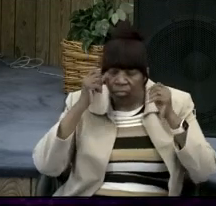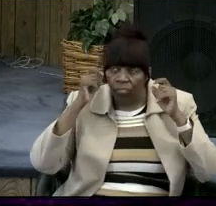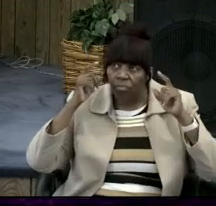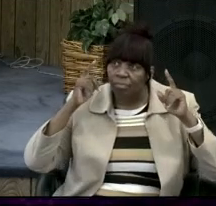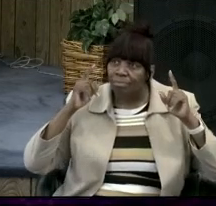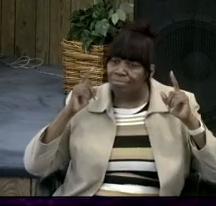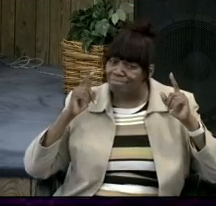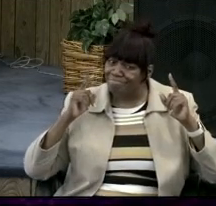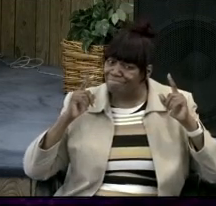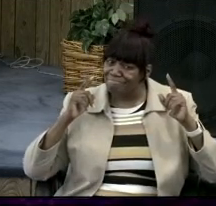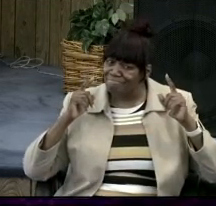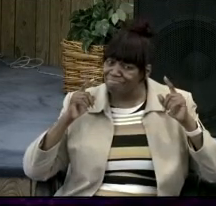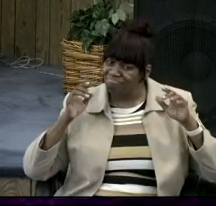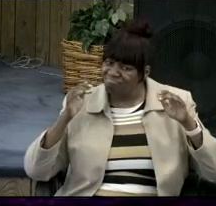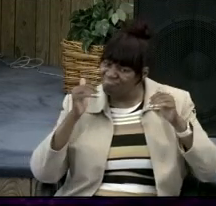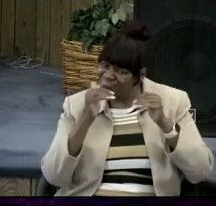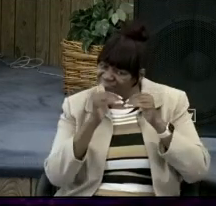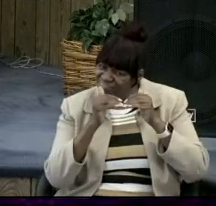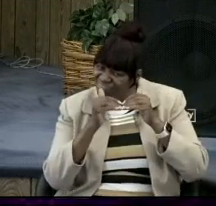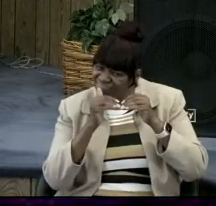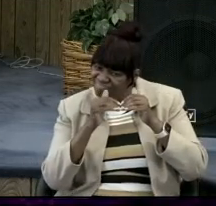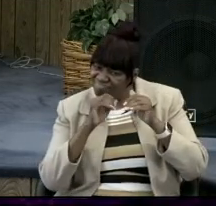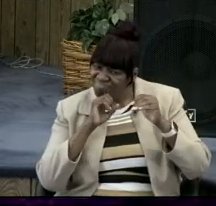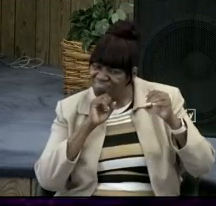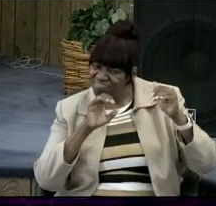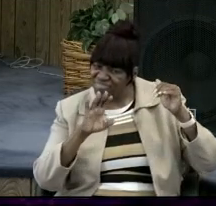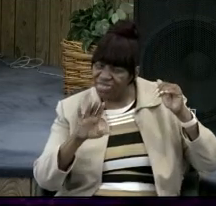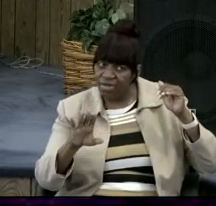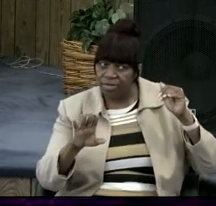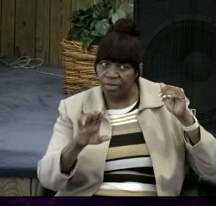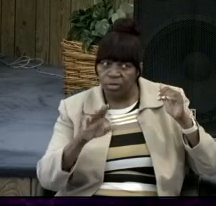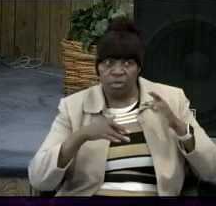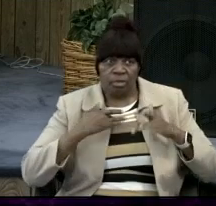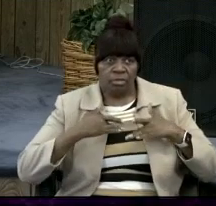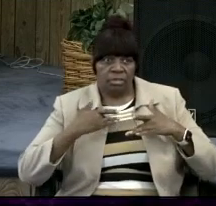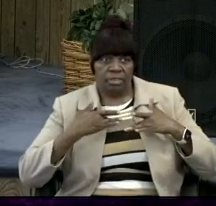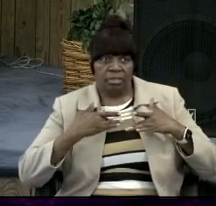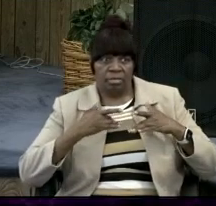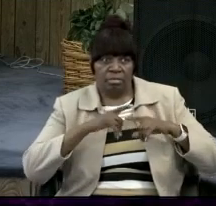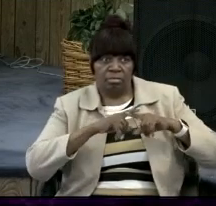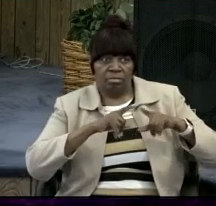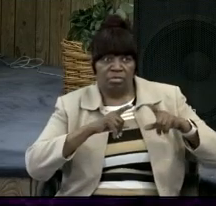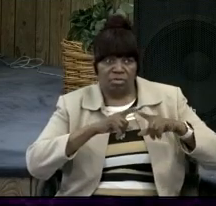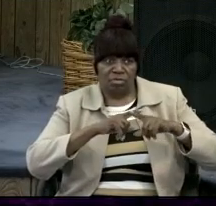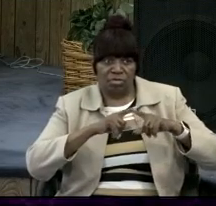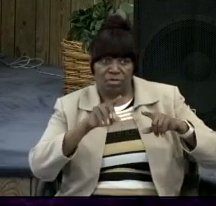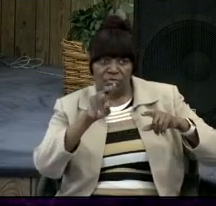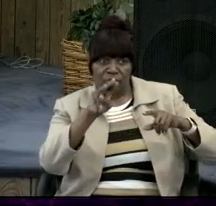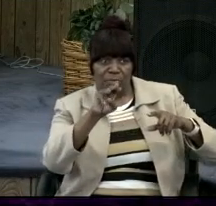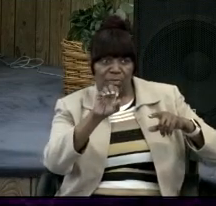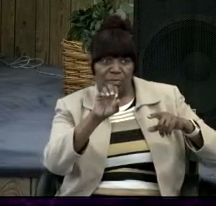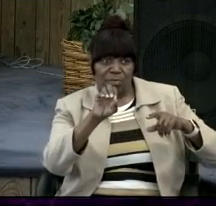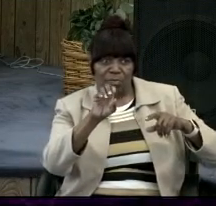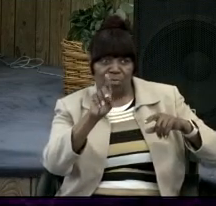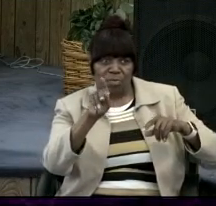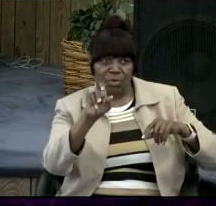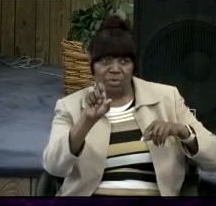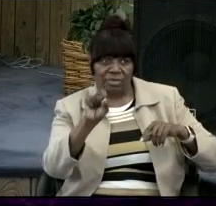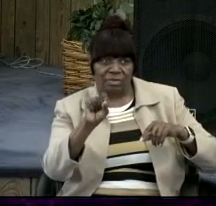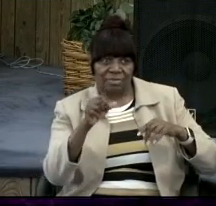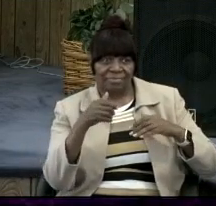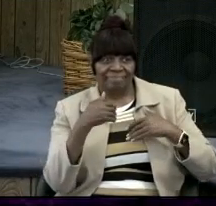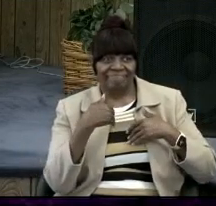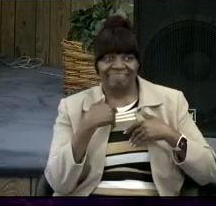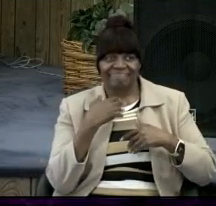them eyes. You know, neutral, nothing. Anxiety. See, all these different moods that we have, they